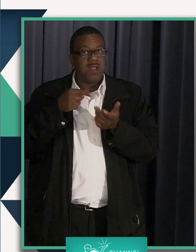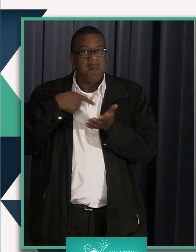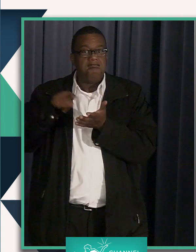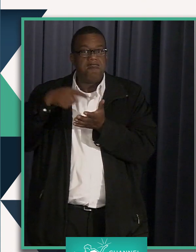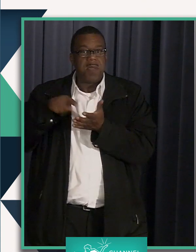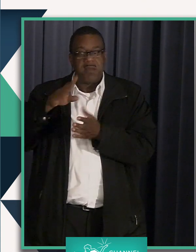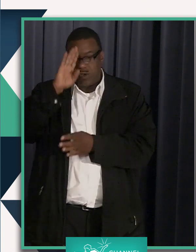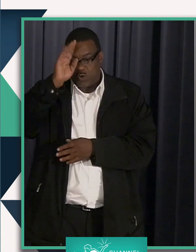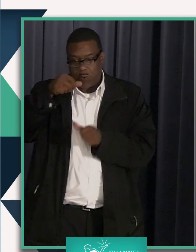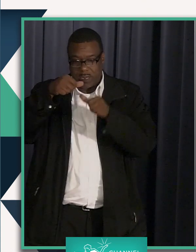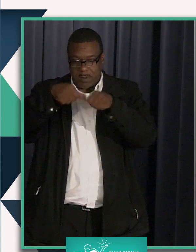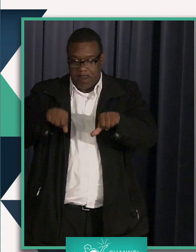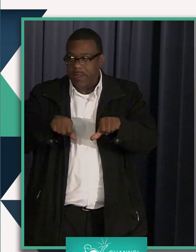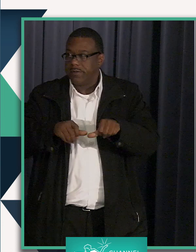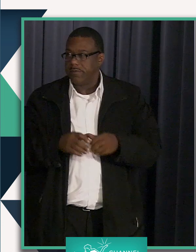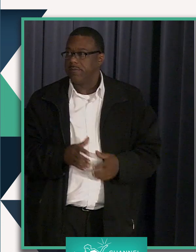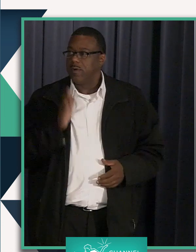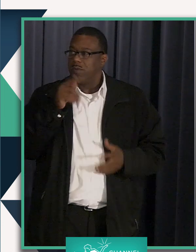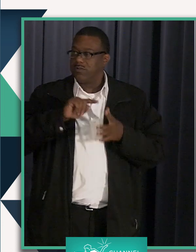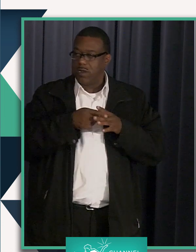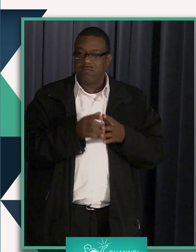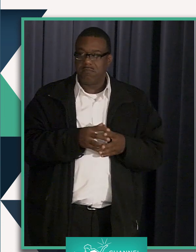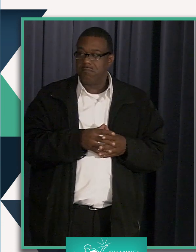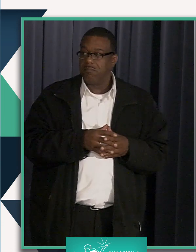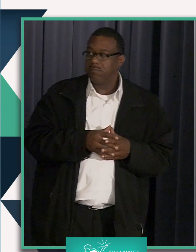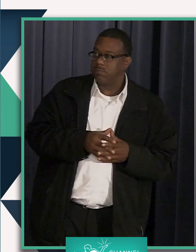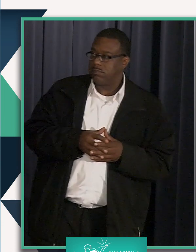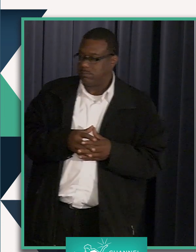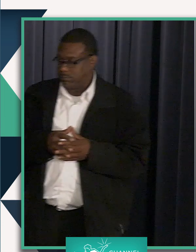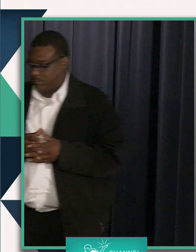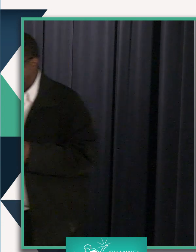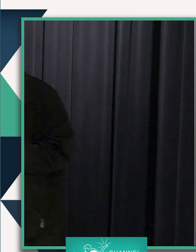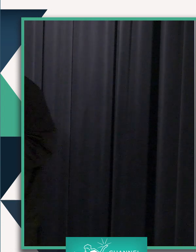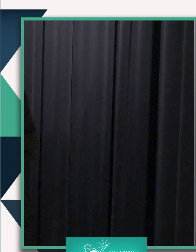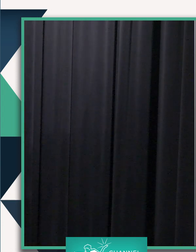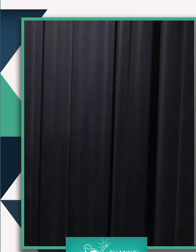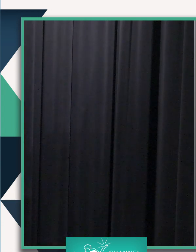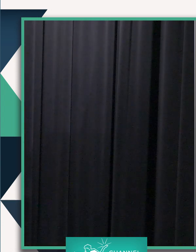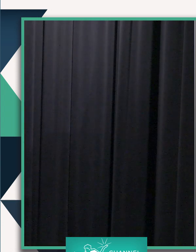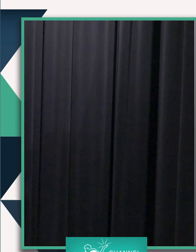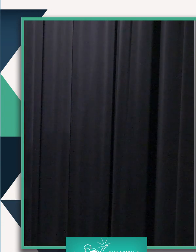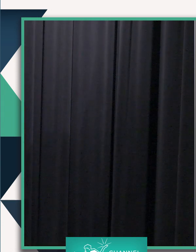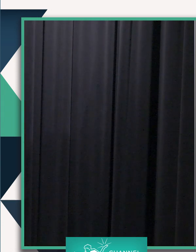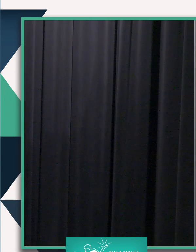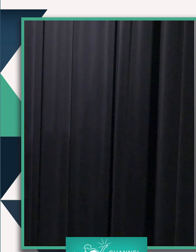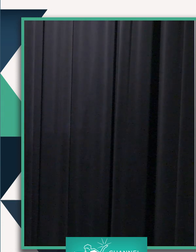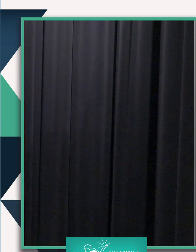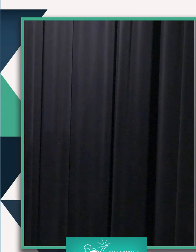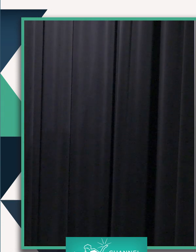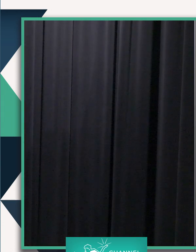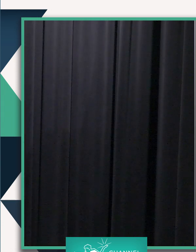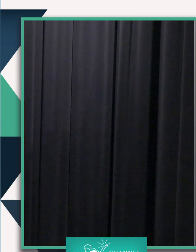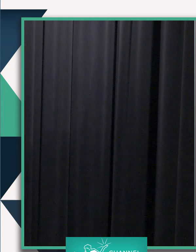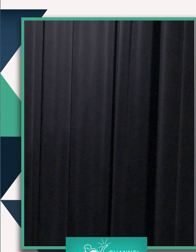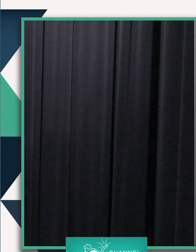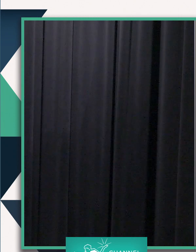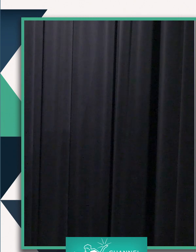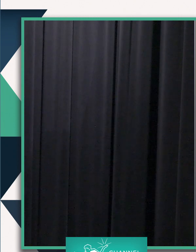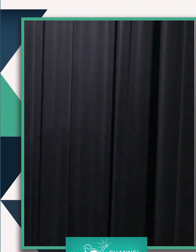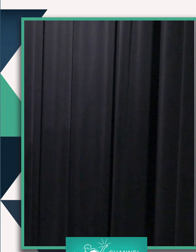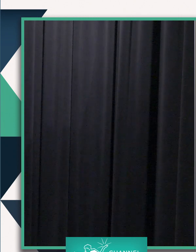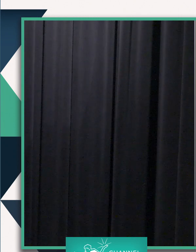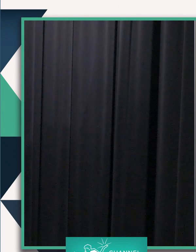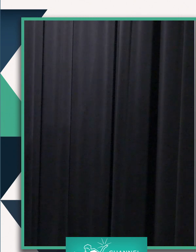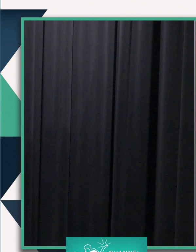right, so here's what I would say to you. If you understood all that, that's great. But let me try it a different way. Matt, if